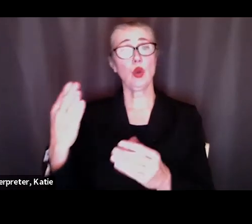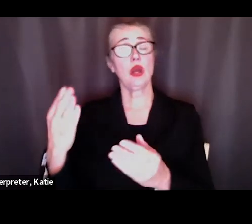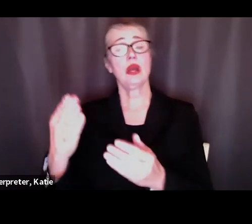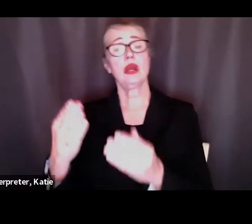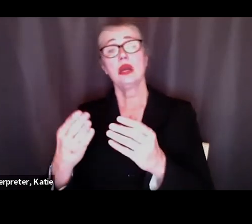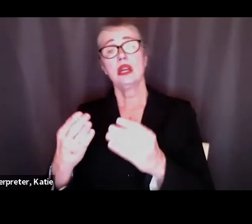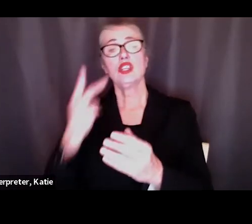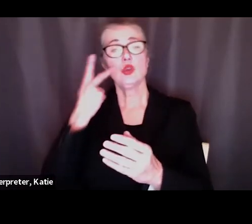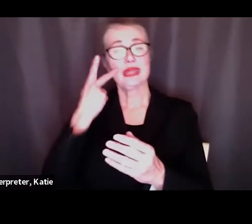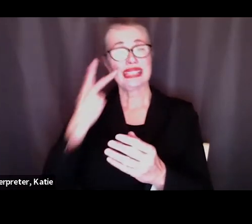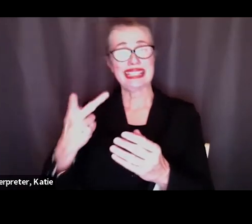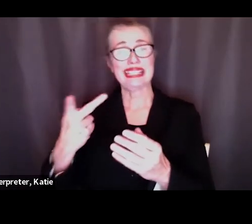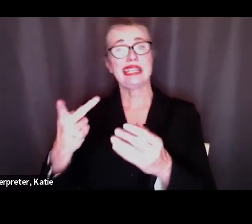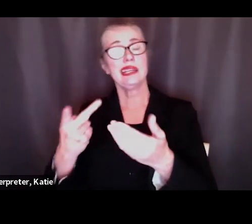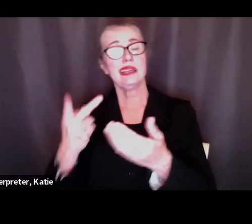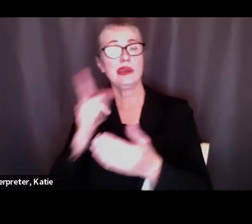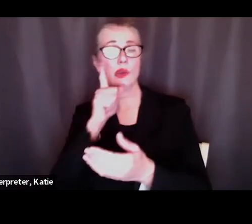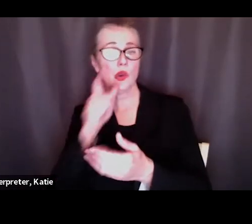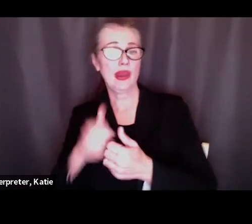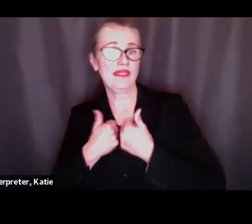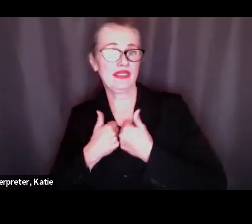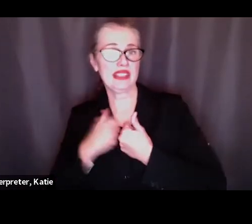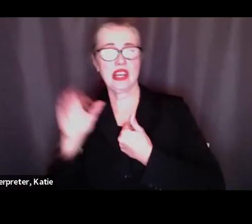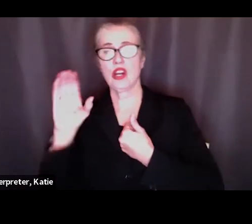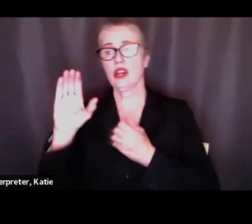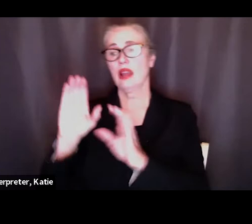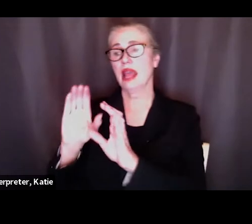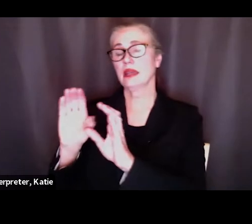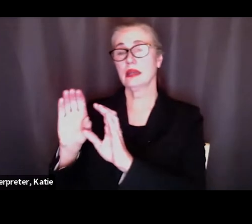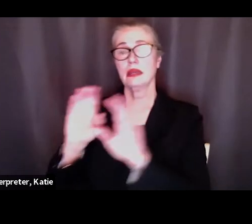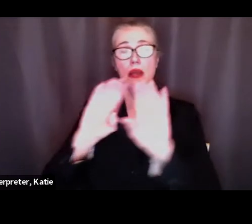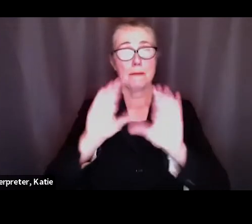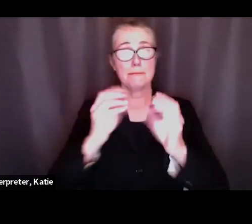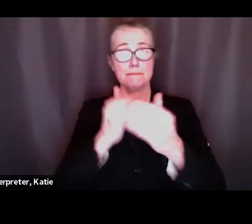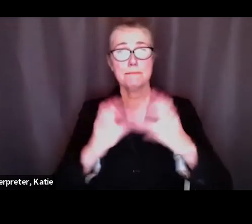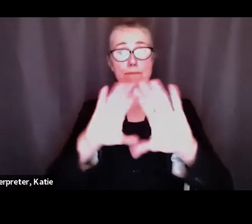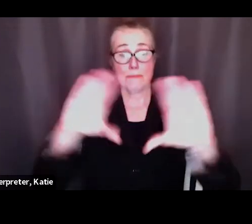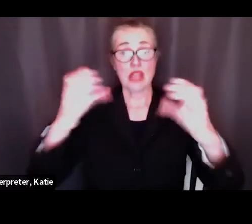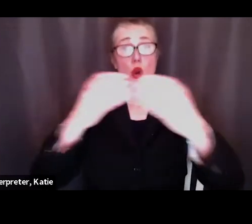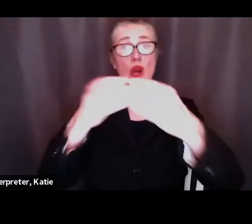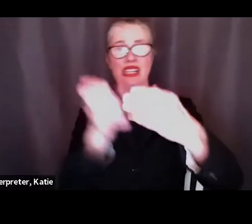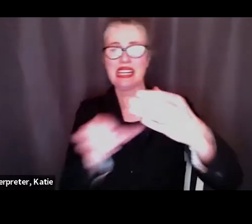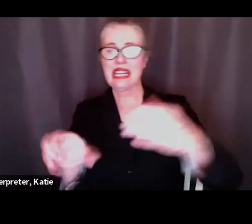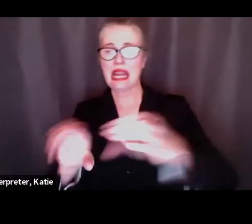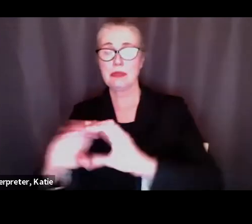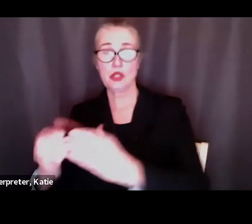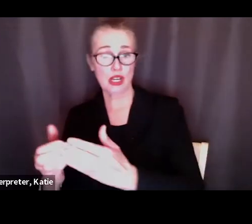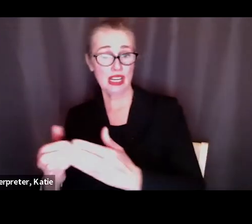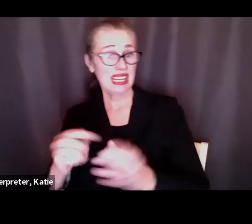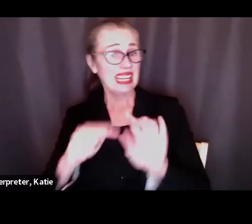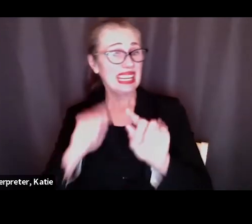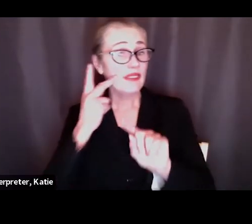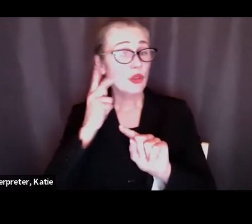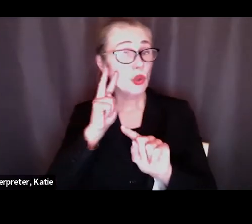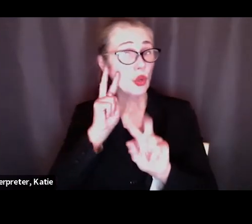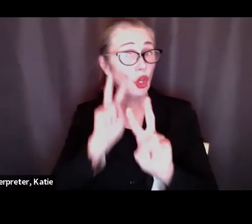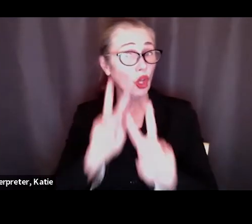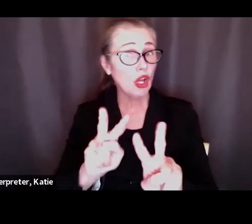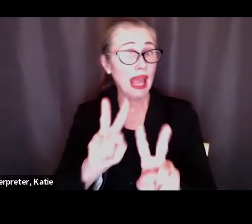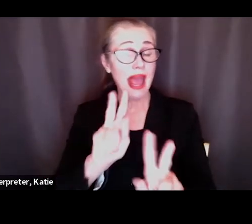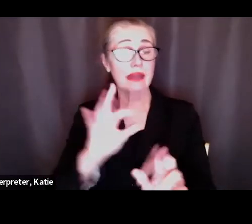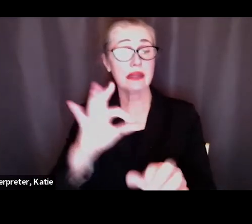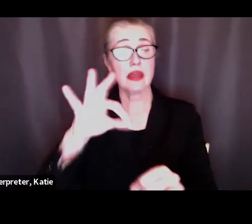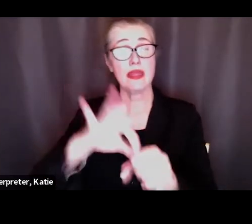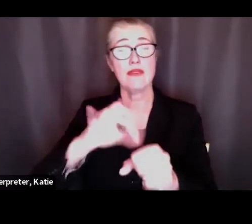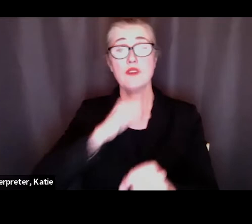population standpoint when you look at the uh citizen voting age population which again is the population that